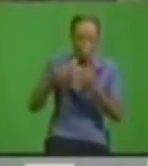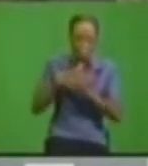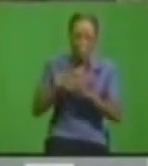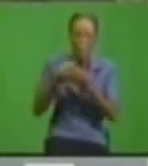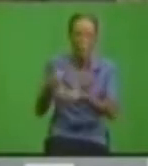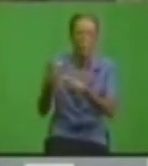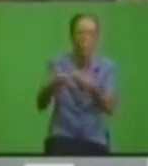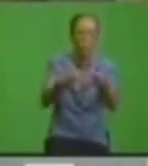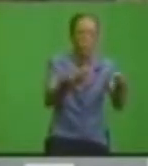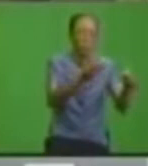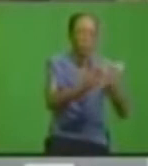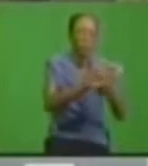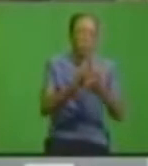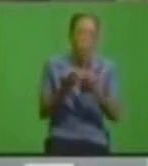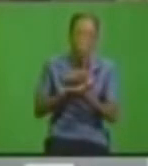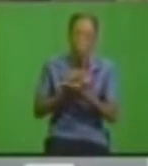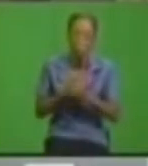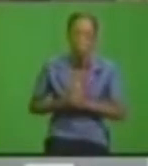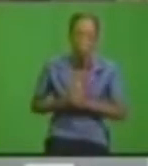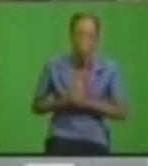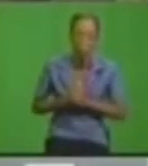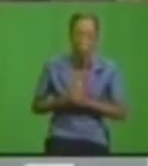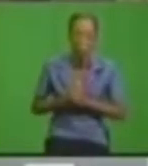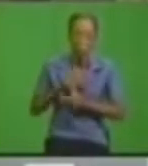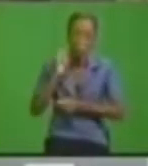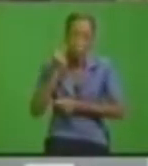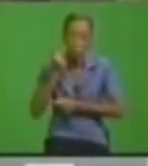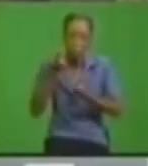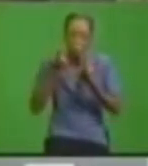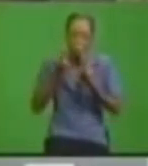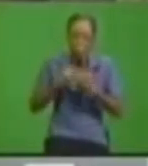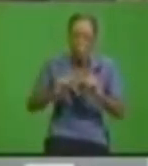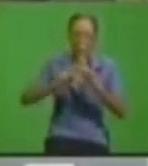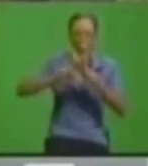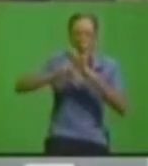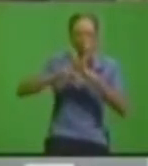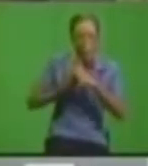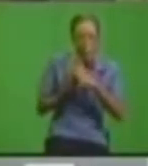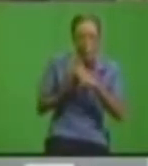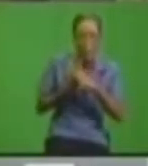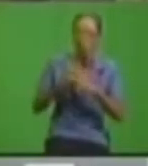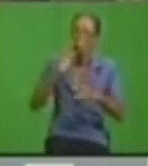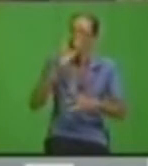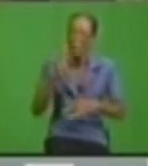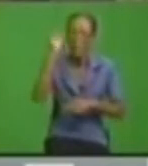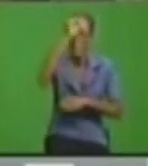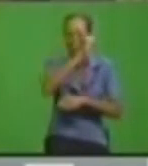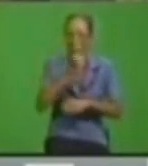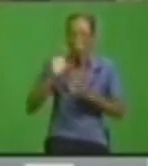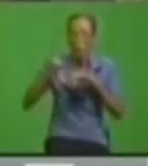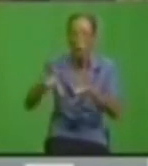disbursed. His attempts to jumpstart a genuine Caribbean integration movement